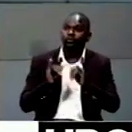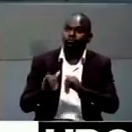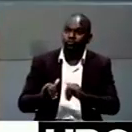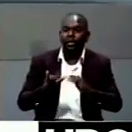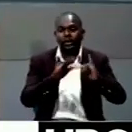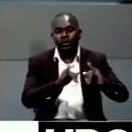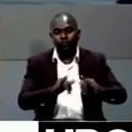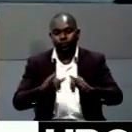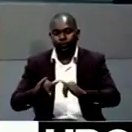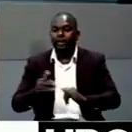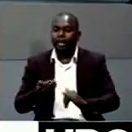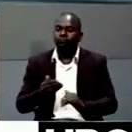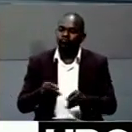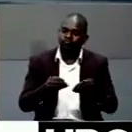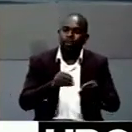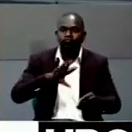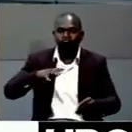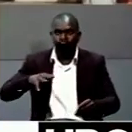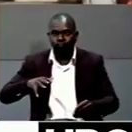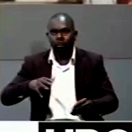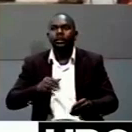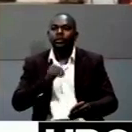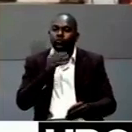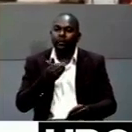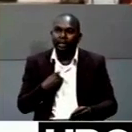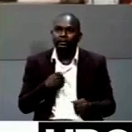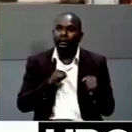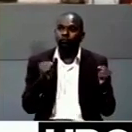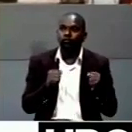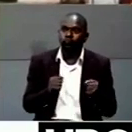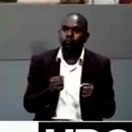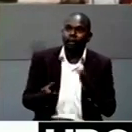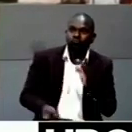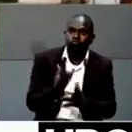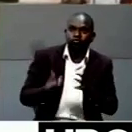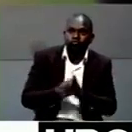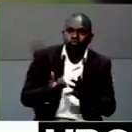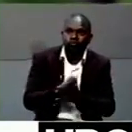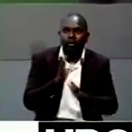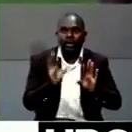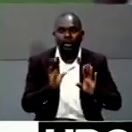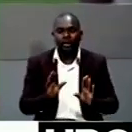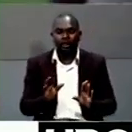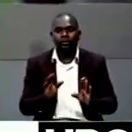can have water so that we don't have epidemics coming up there.